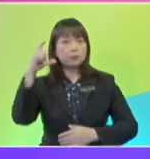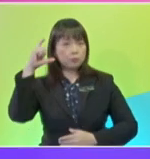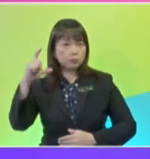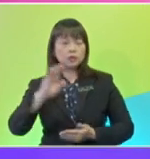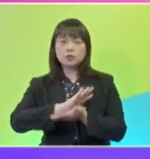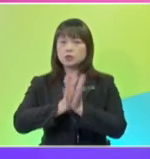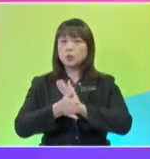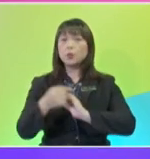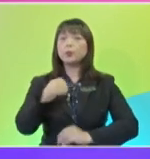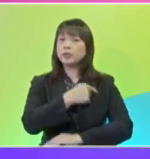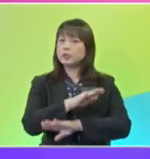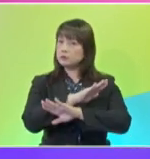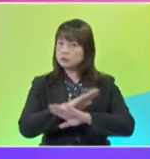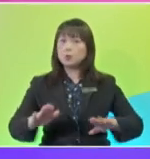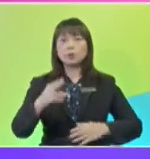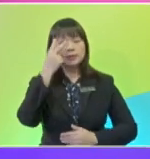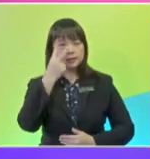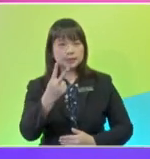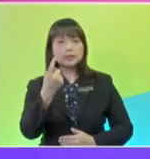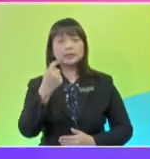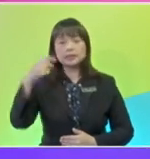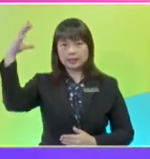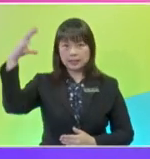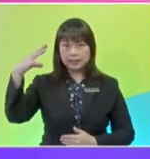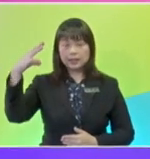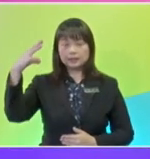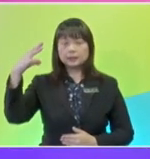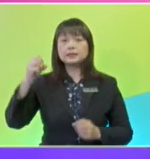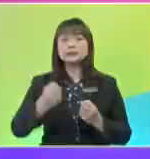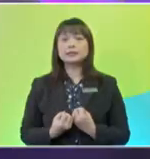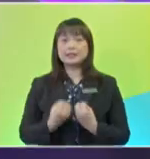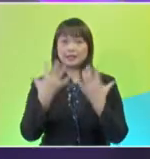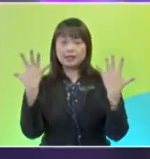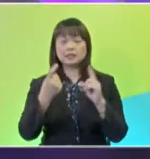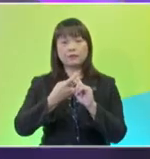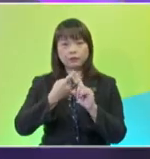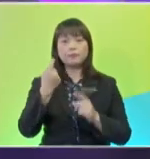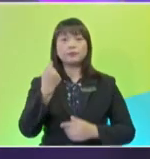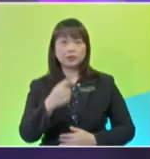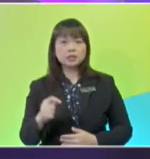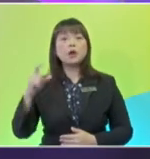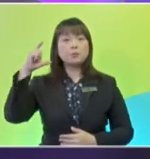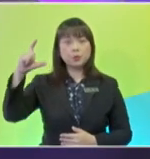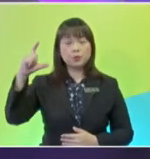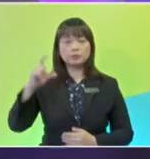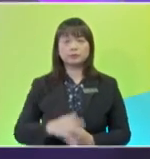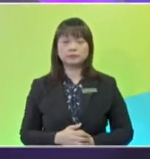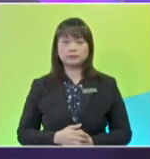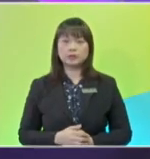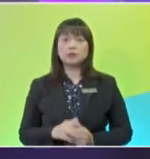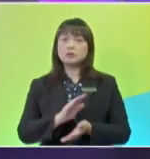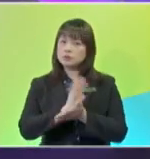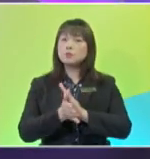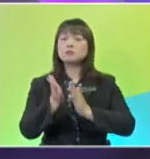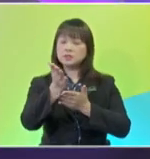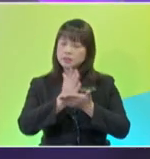see okay. the light from the moon. Okay. So since it's cloudy, then that's why some nights we won't be